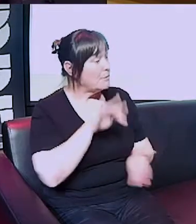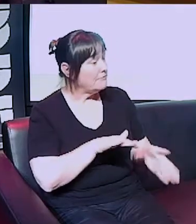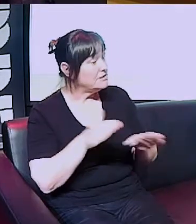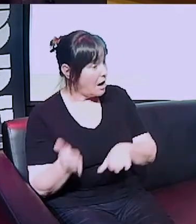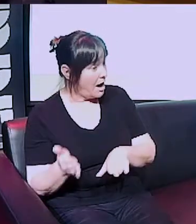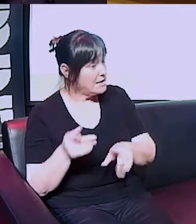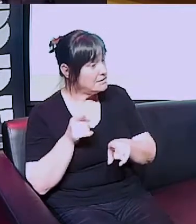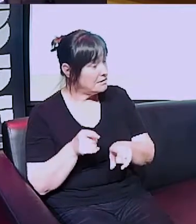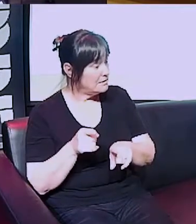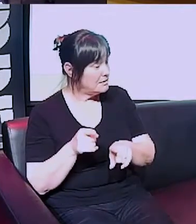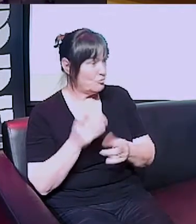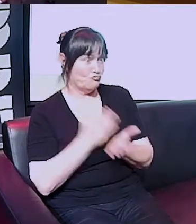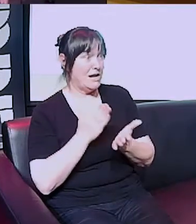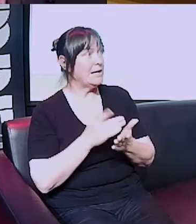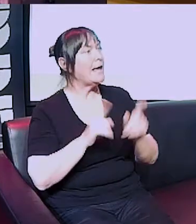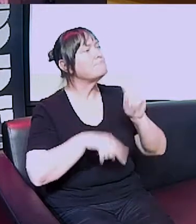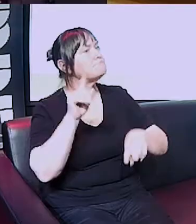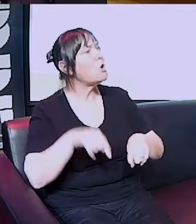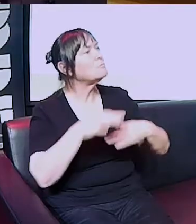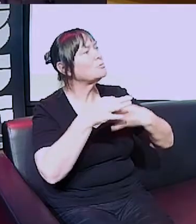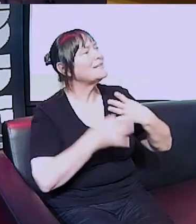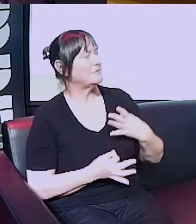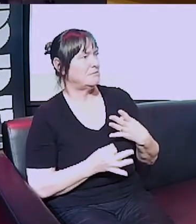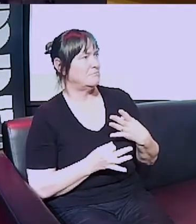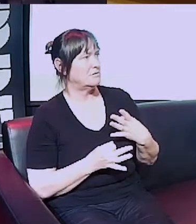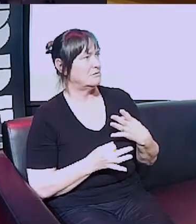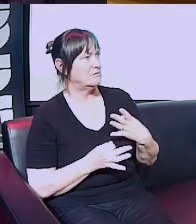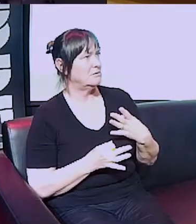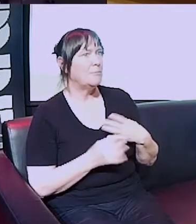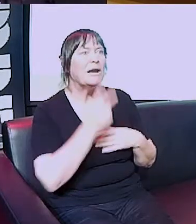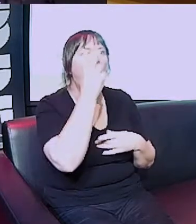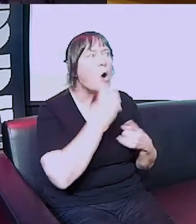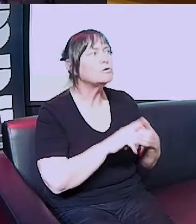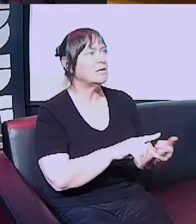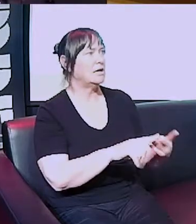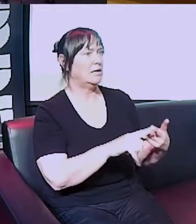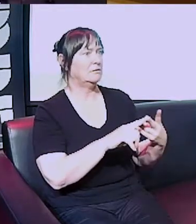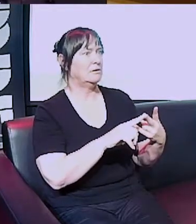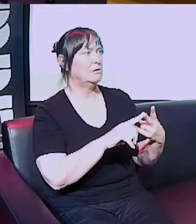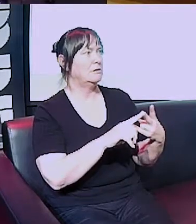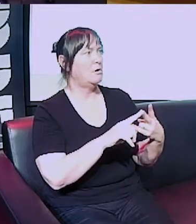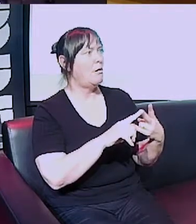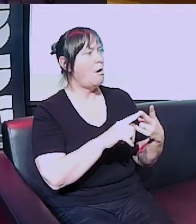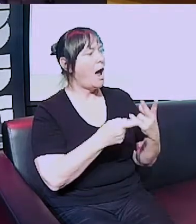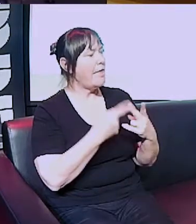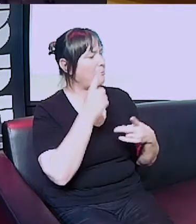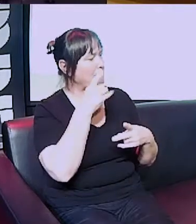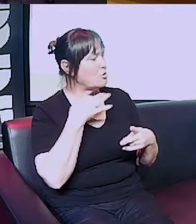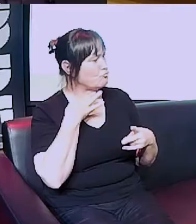have really had multiple symptoms. They have been the elderly, and those are at risk with